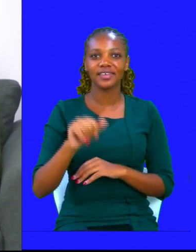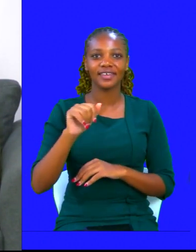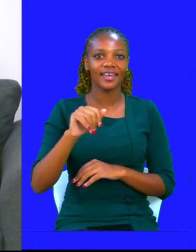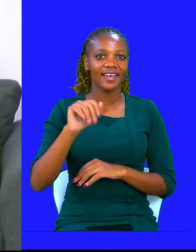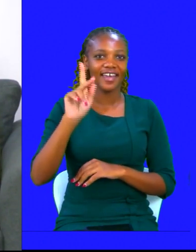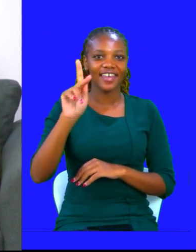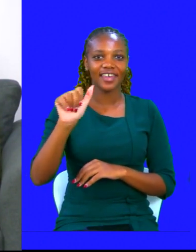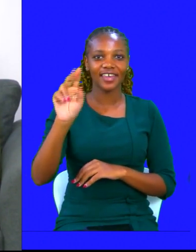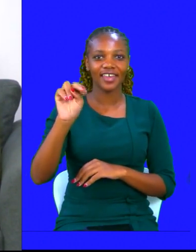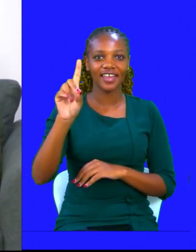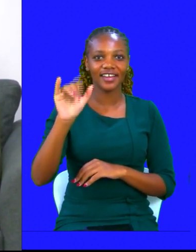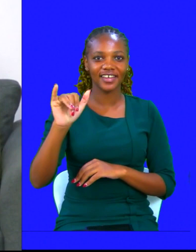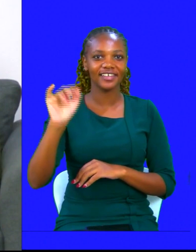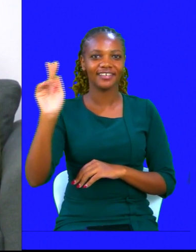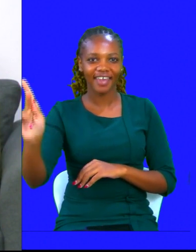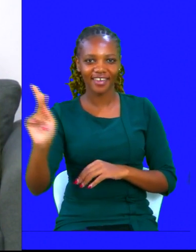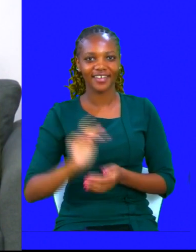Yes.